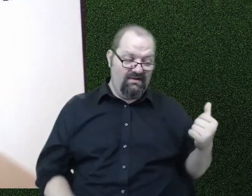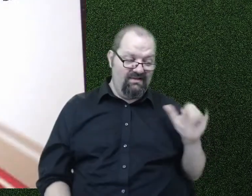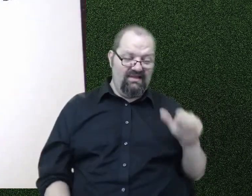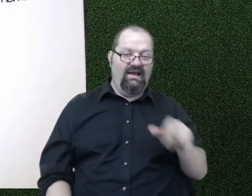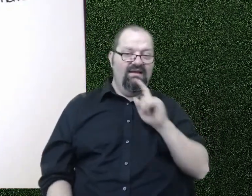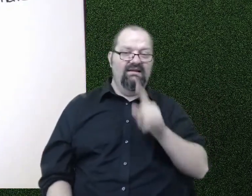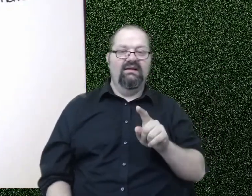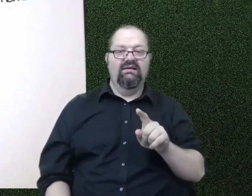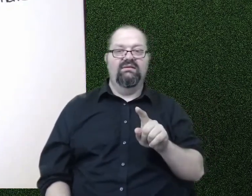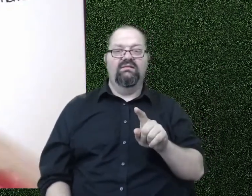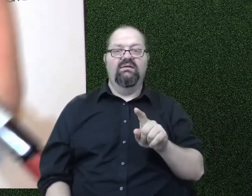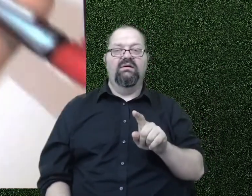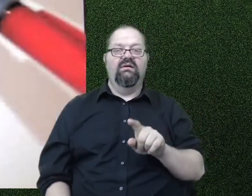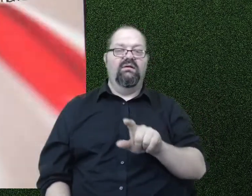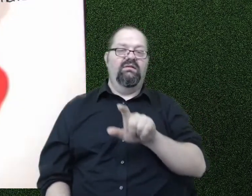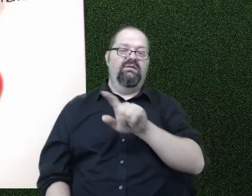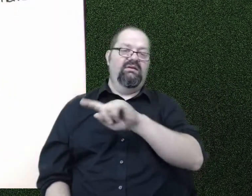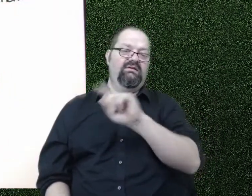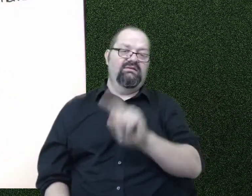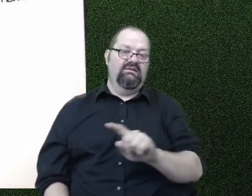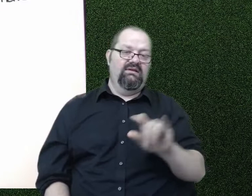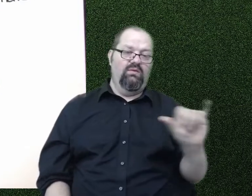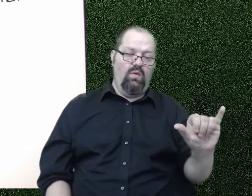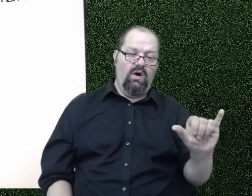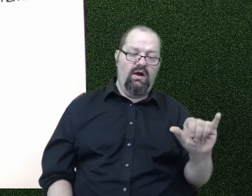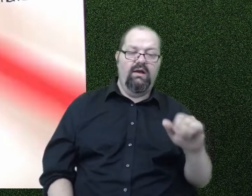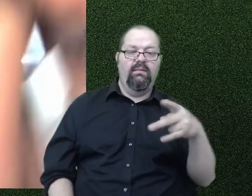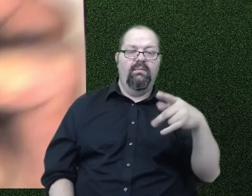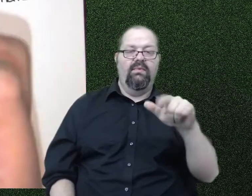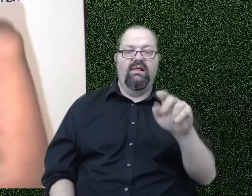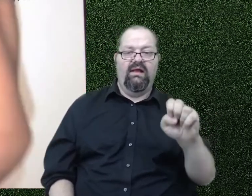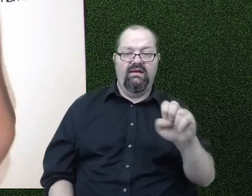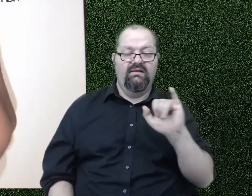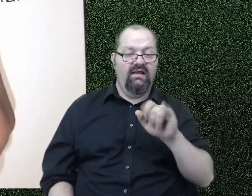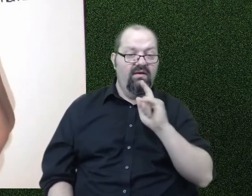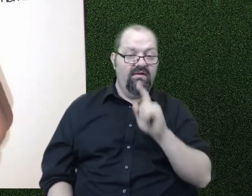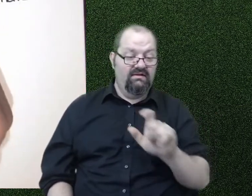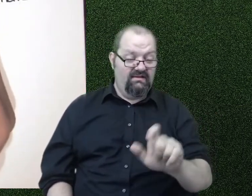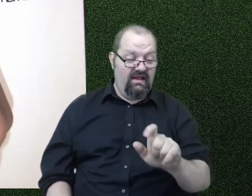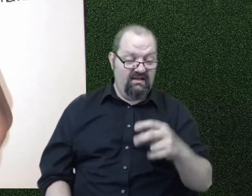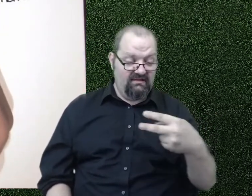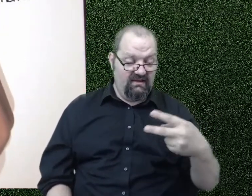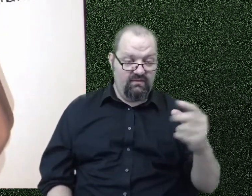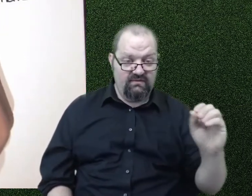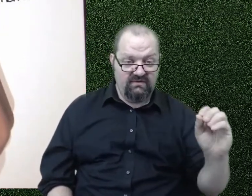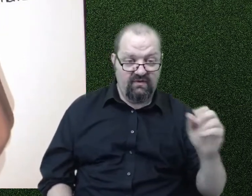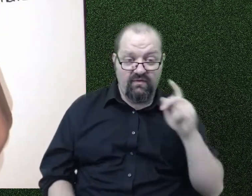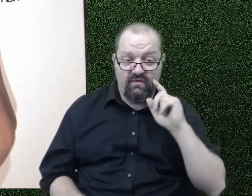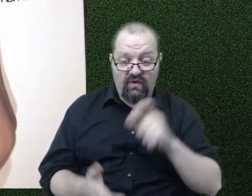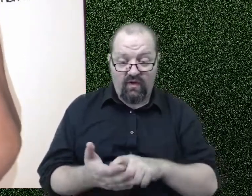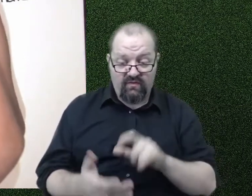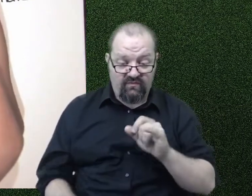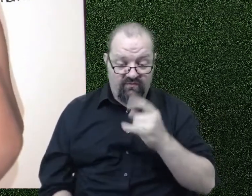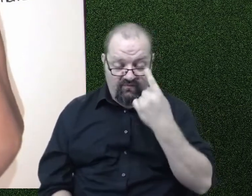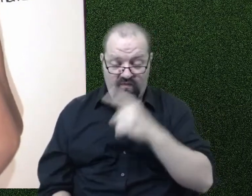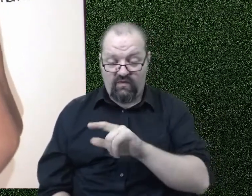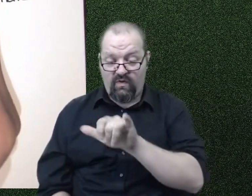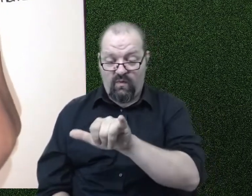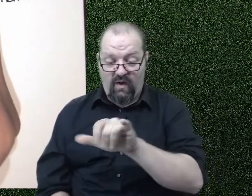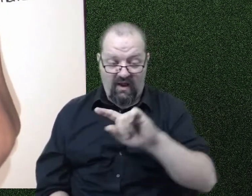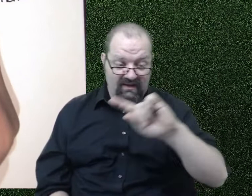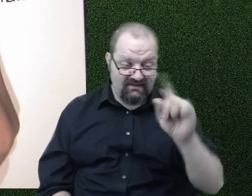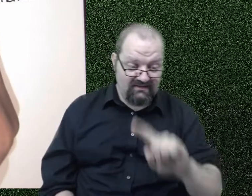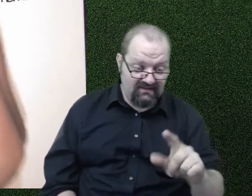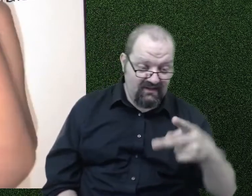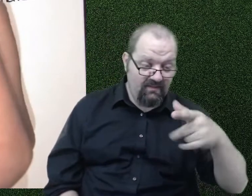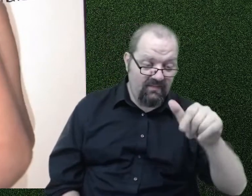And the equation of this plane is x equals 0. Notice in the yz plane, there's